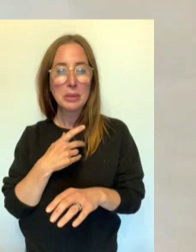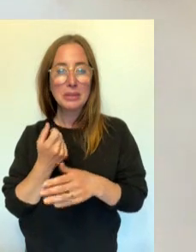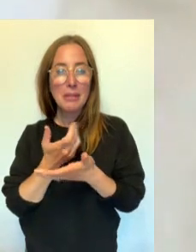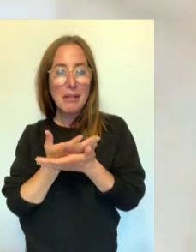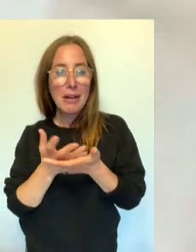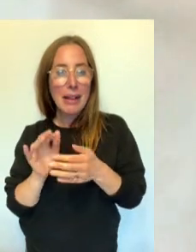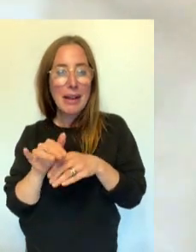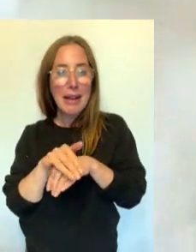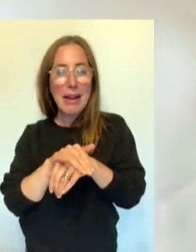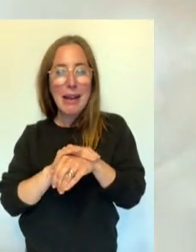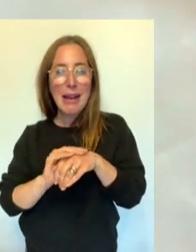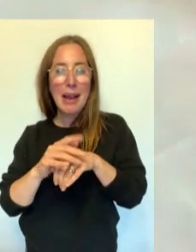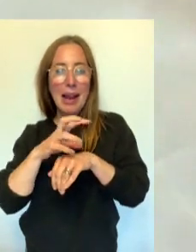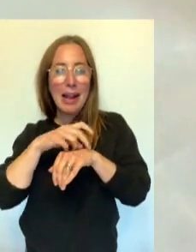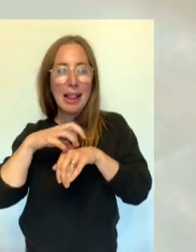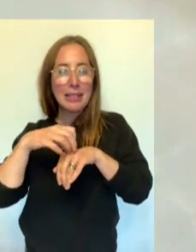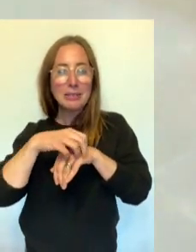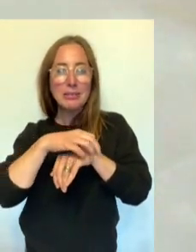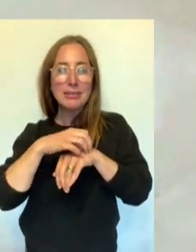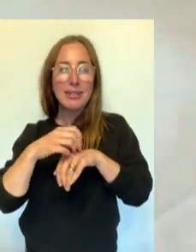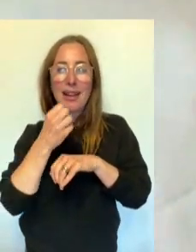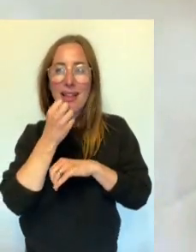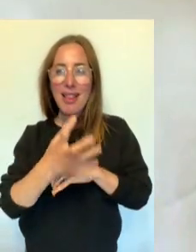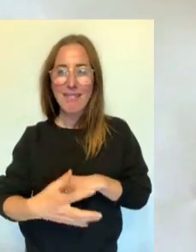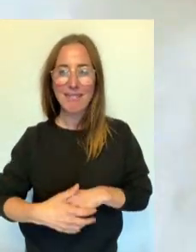really nice glittery sheen to it.